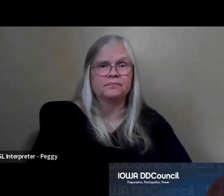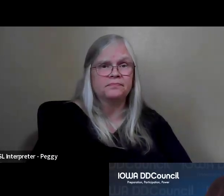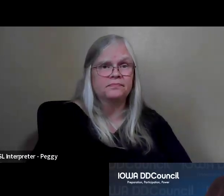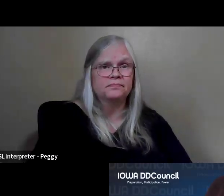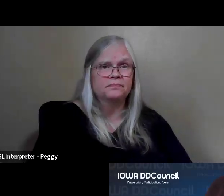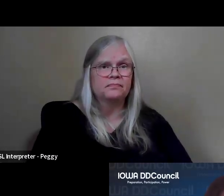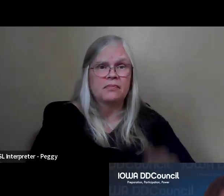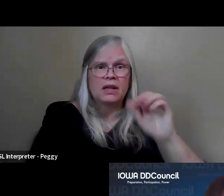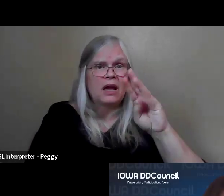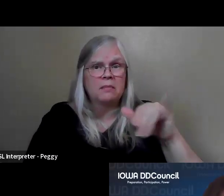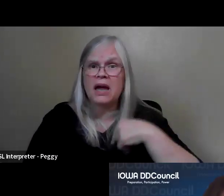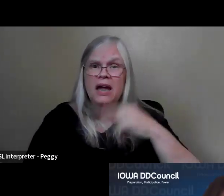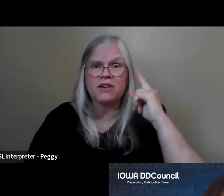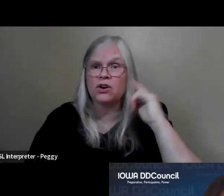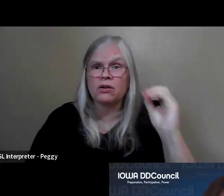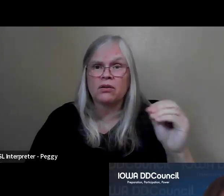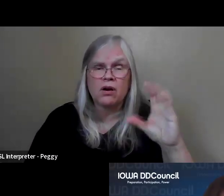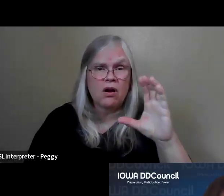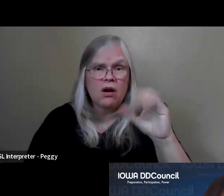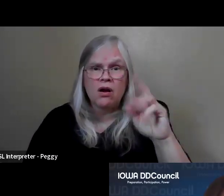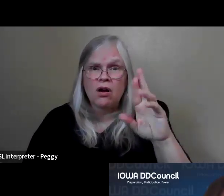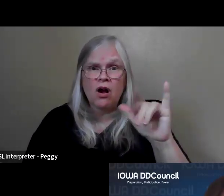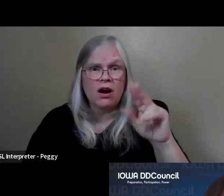I hadn't heard that. Have you, Carlin?